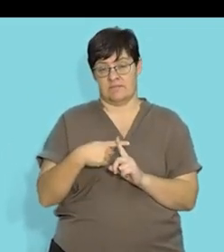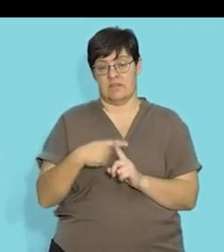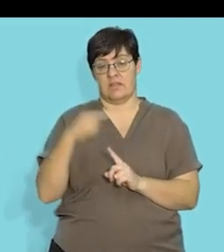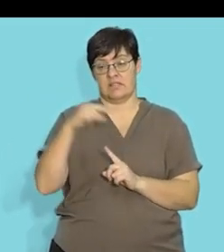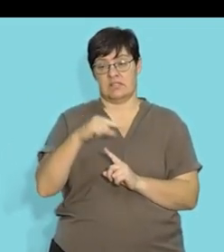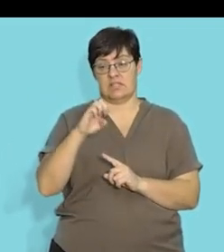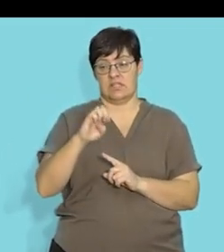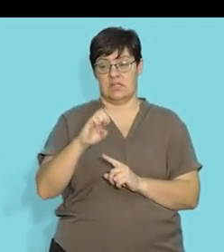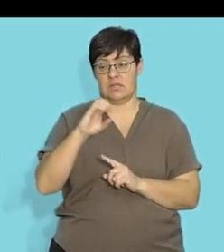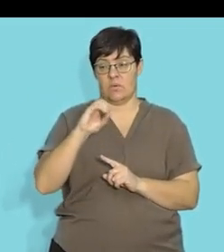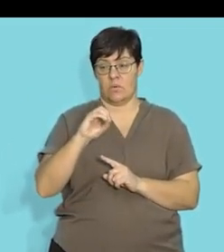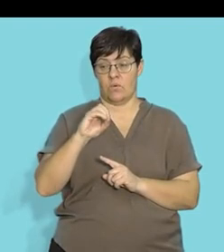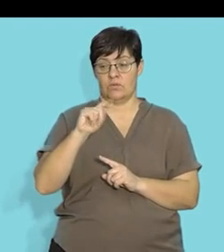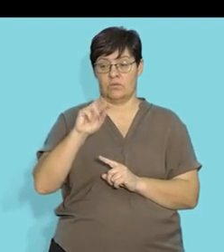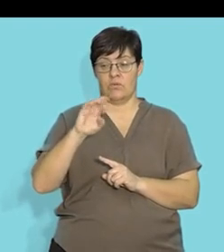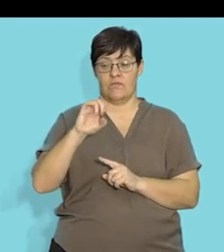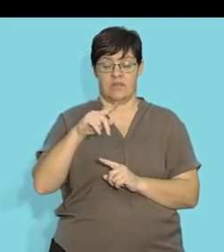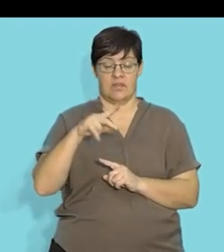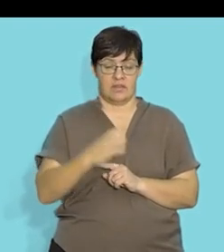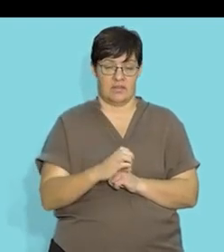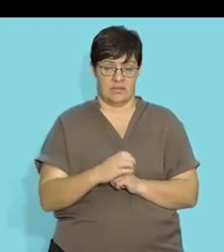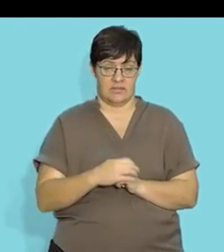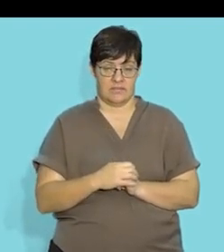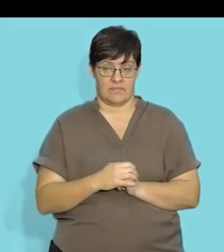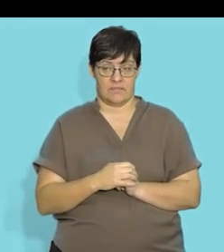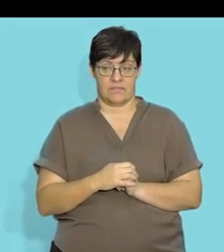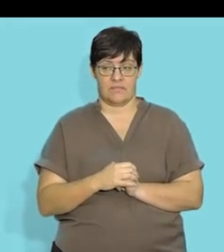positively geotrophic.